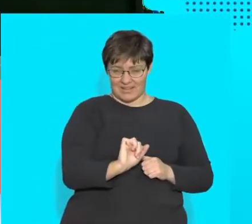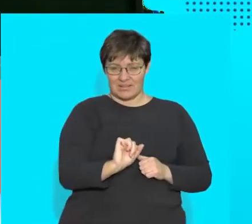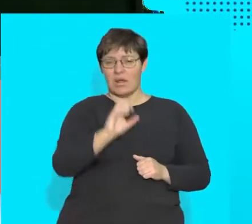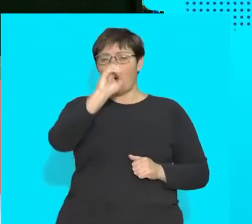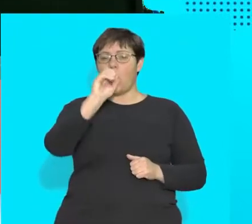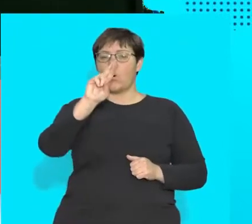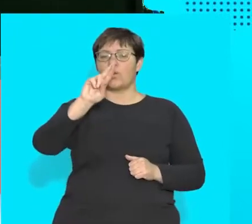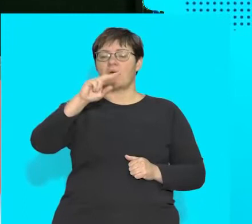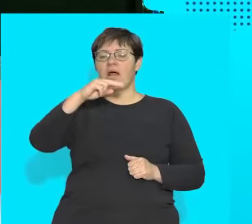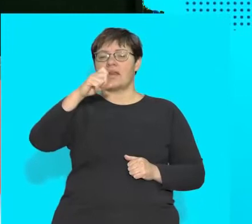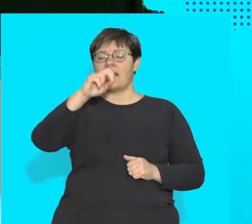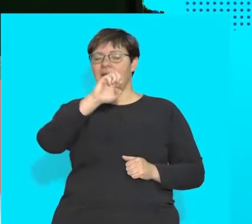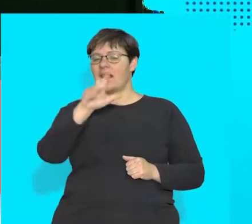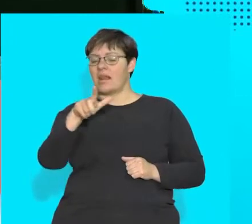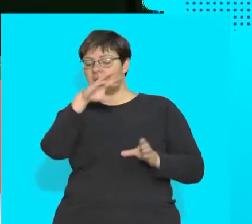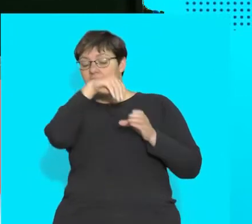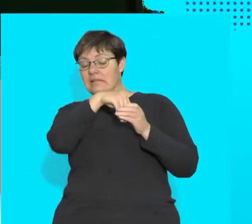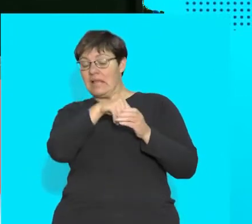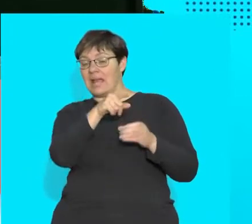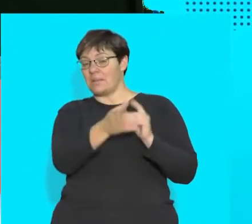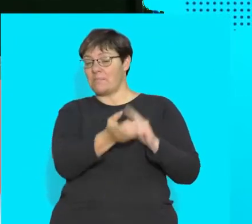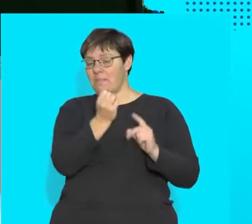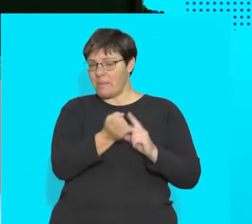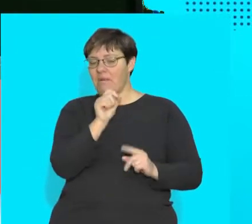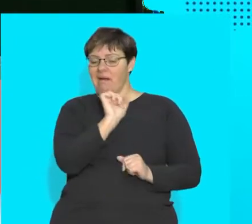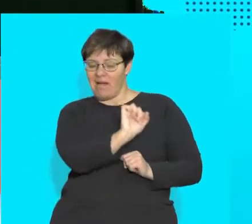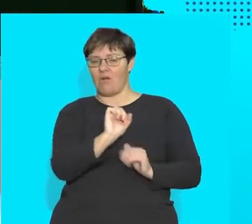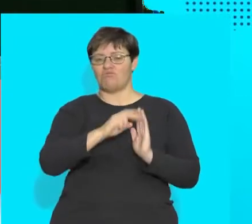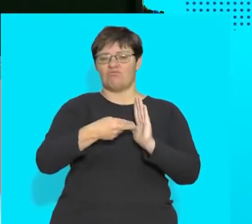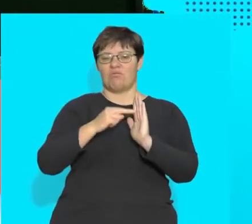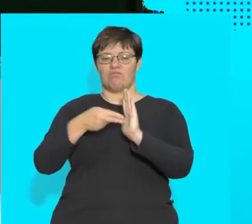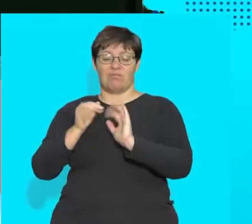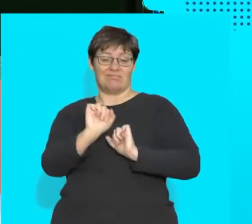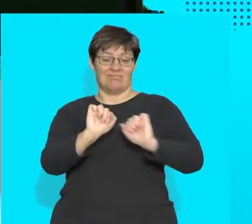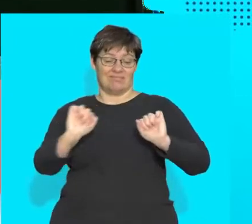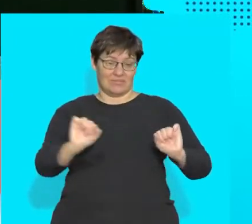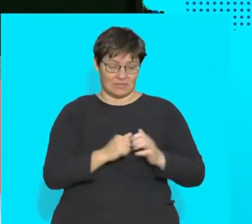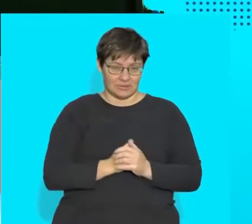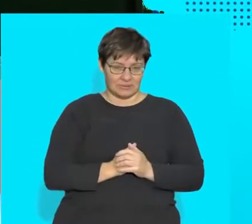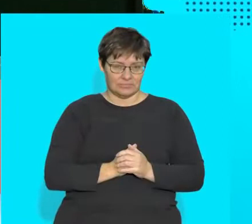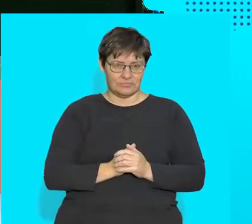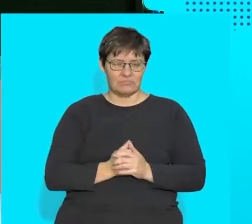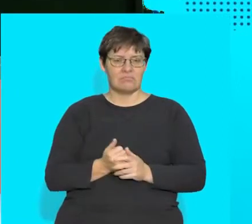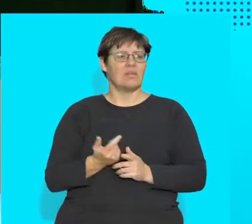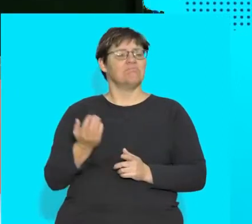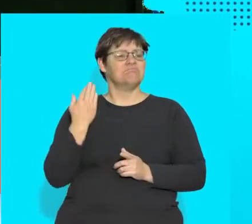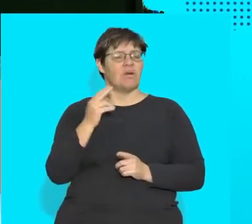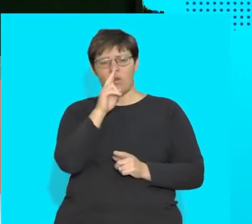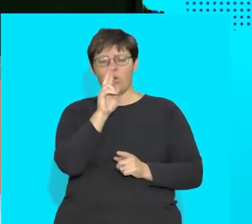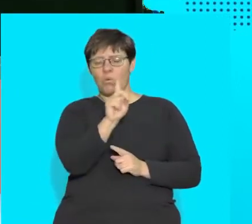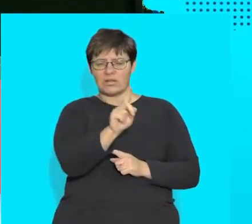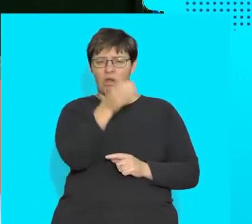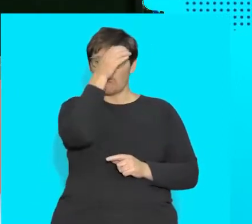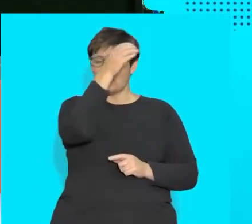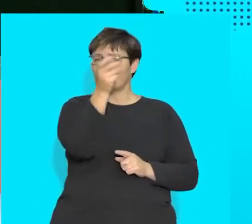These organelles that we're going to look at that we find in the cell that have a particular function. We ended off last time with looking